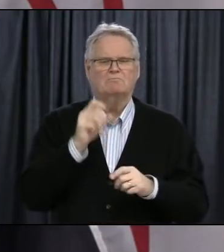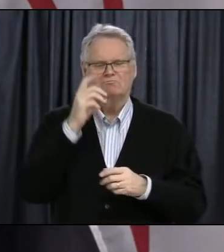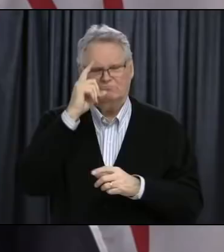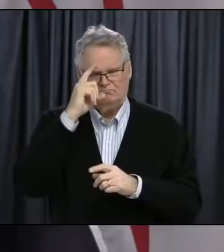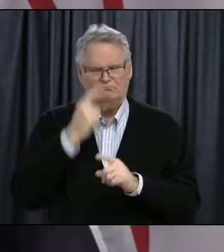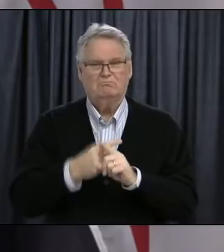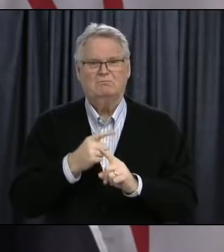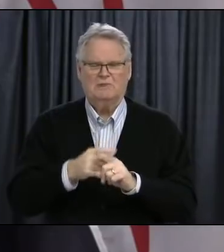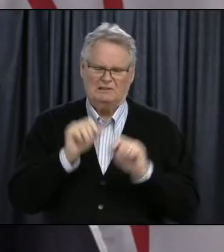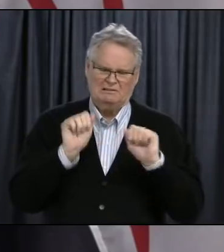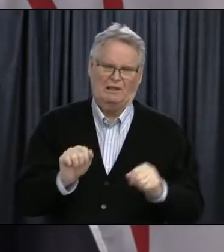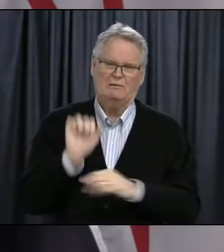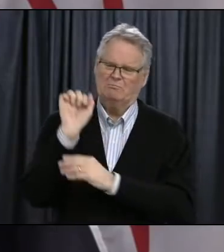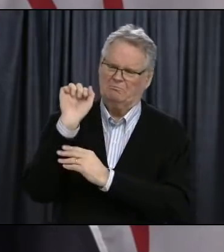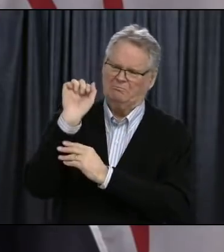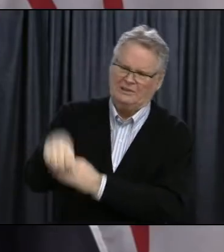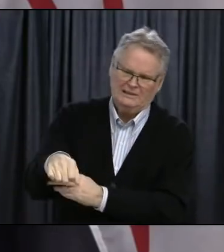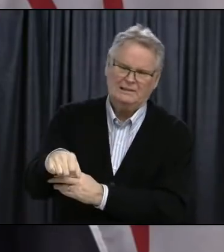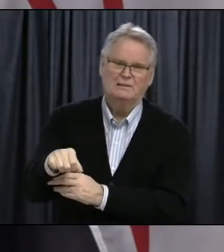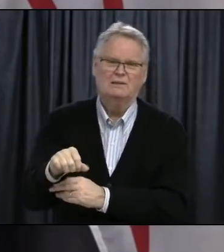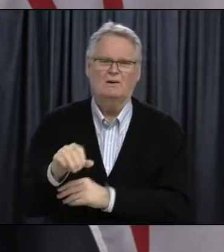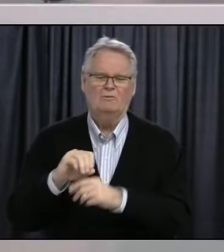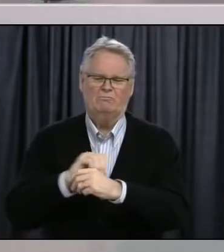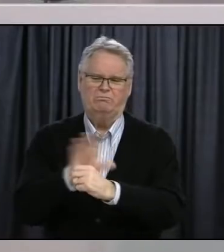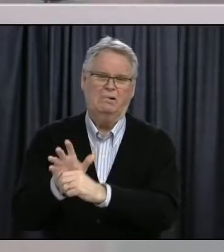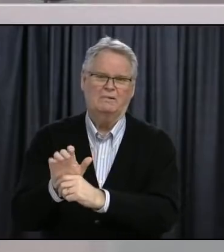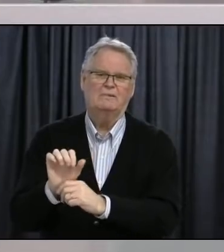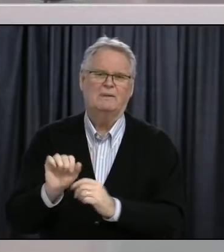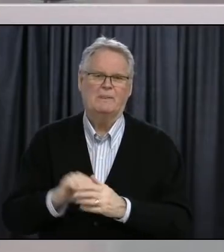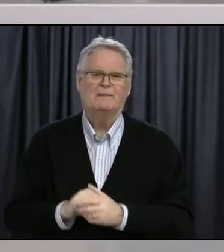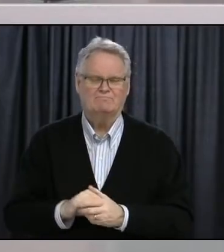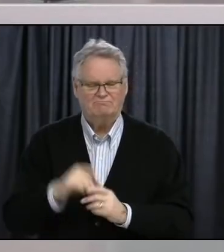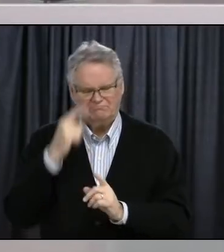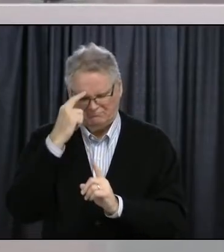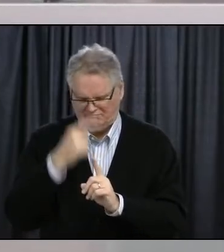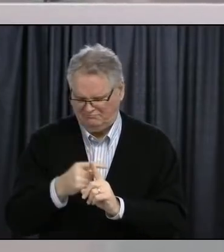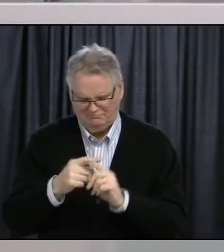ahead. So hold fast, Newfoundland and Labrador. Thank you.